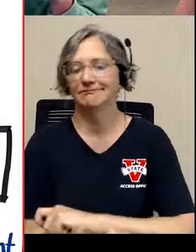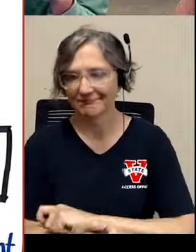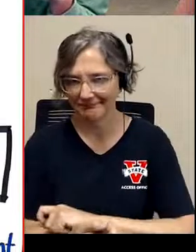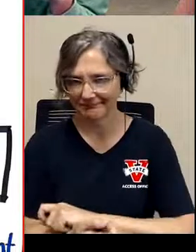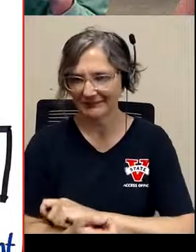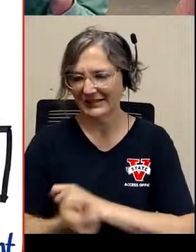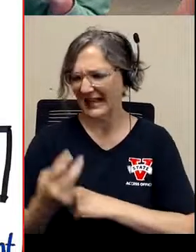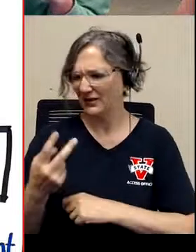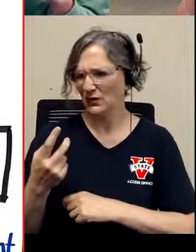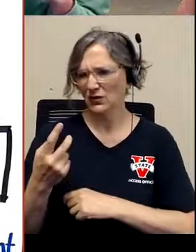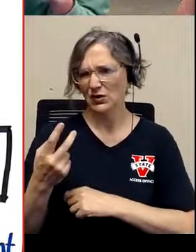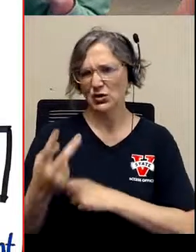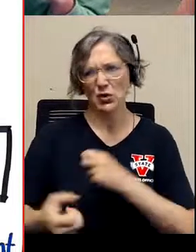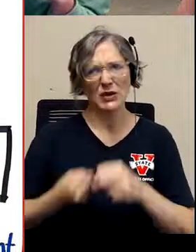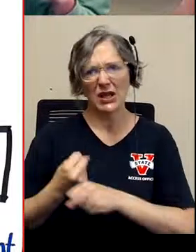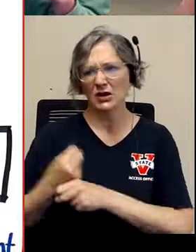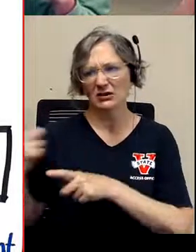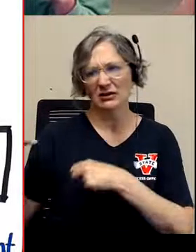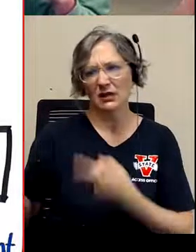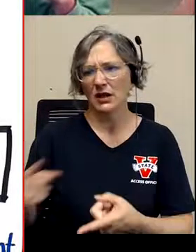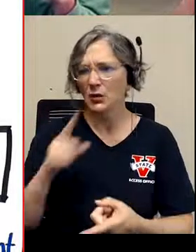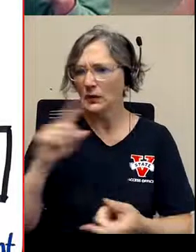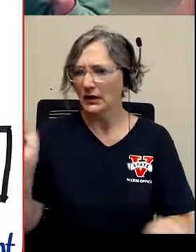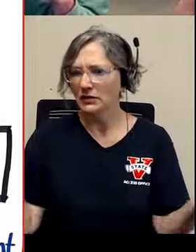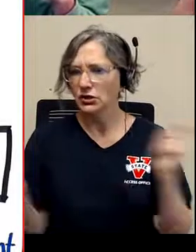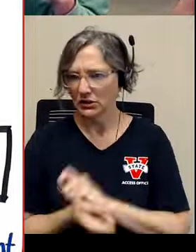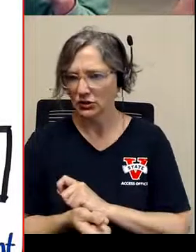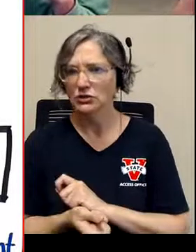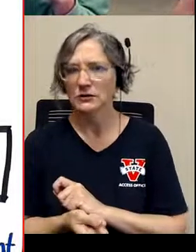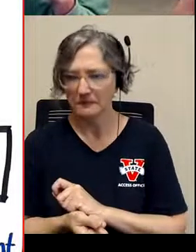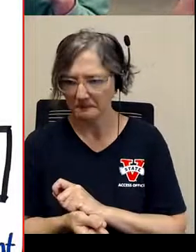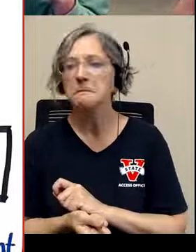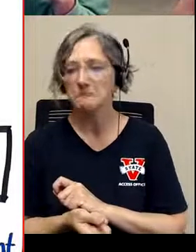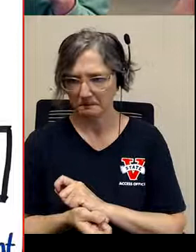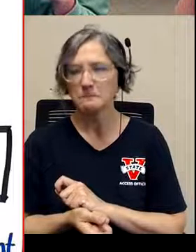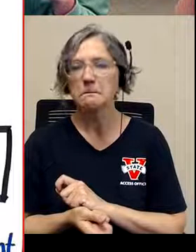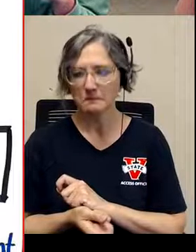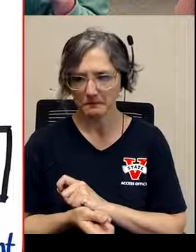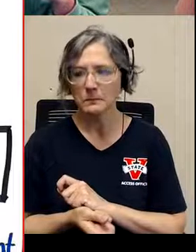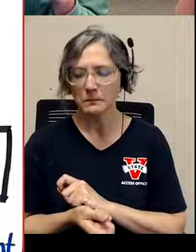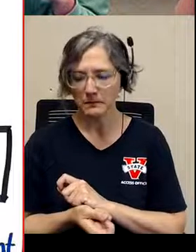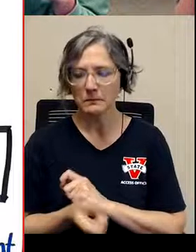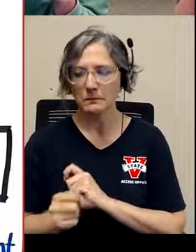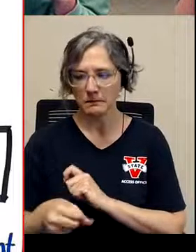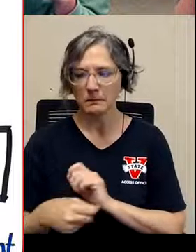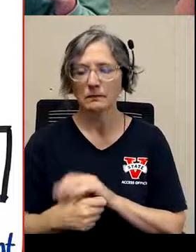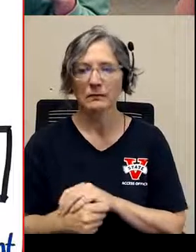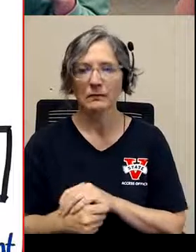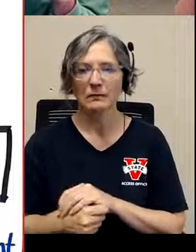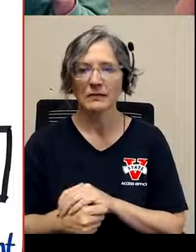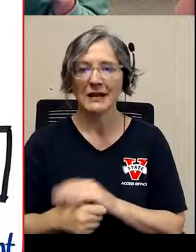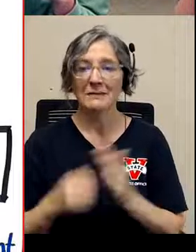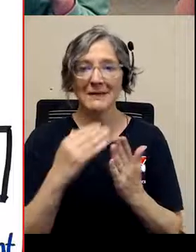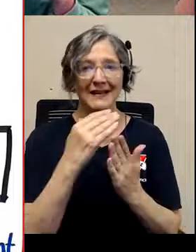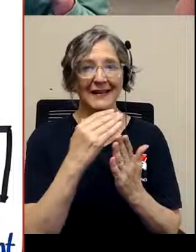reason why we're really invested in this research, is that lesson planning has